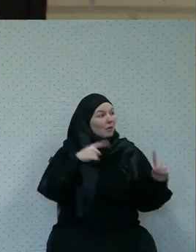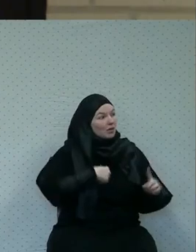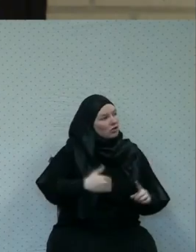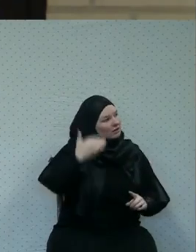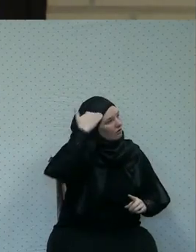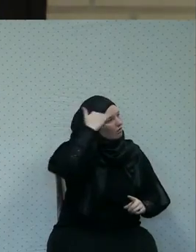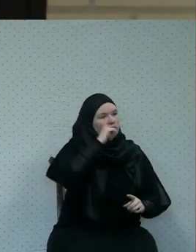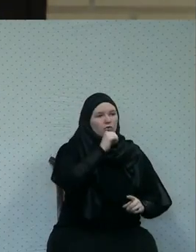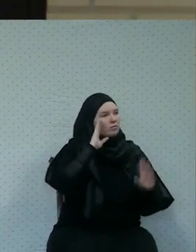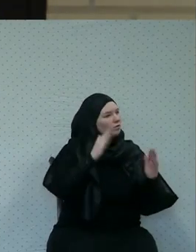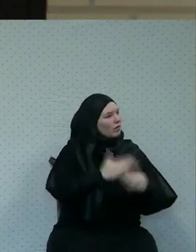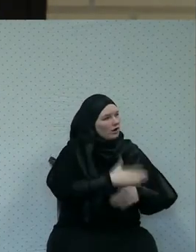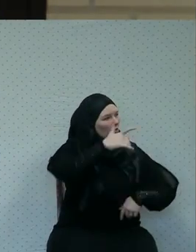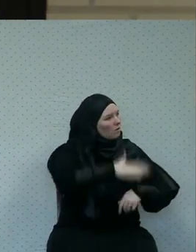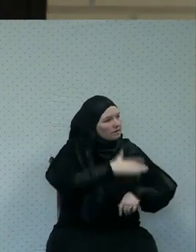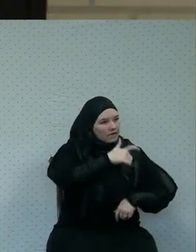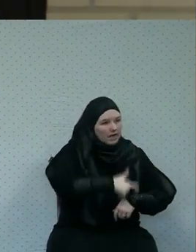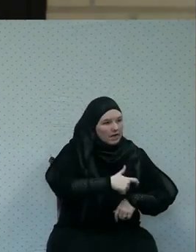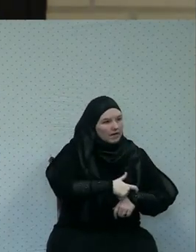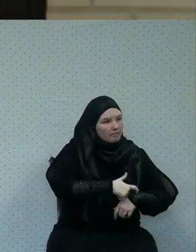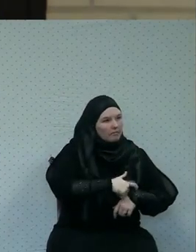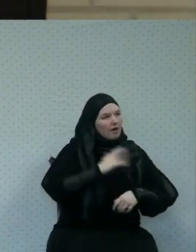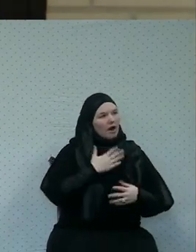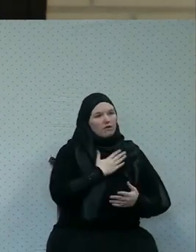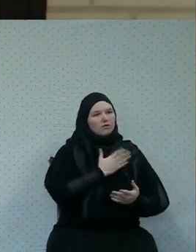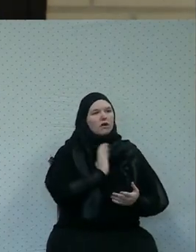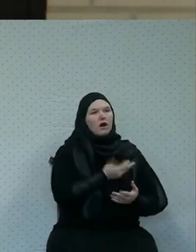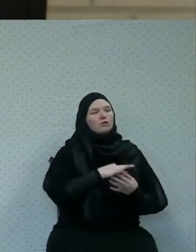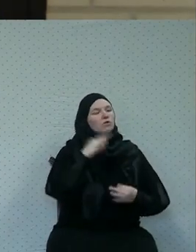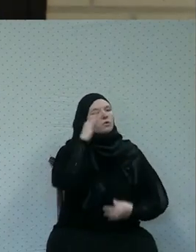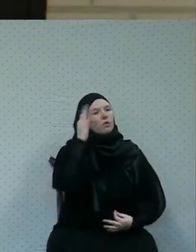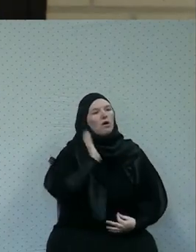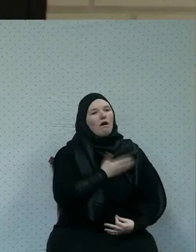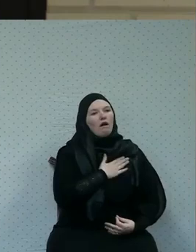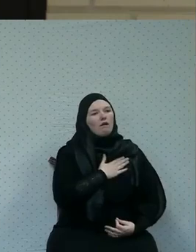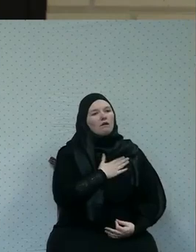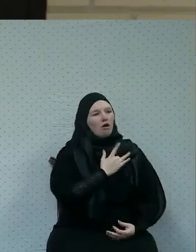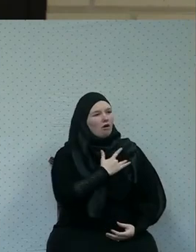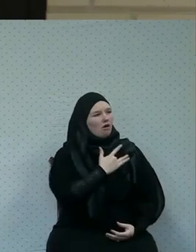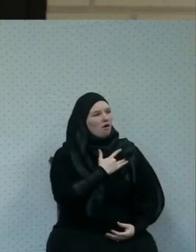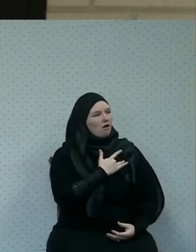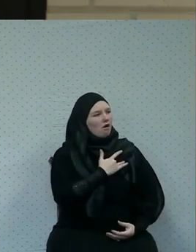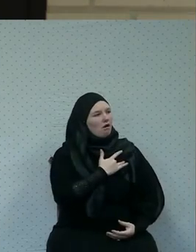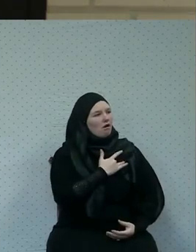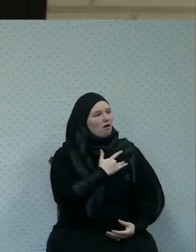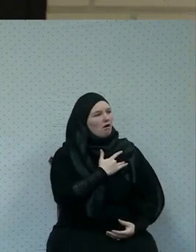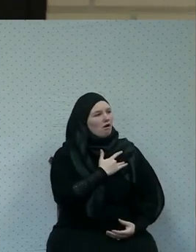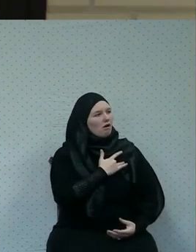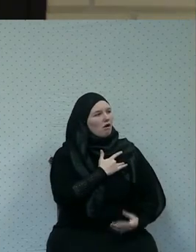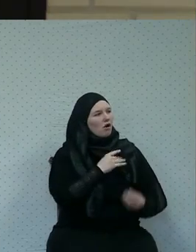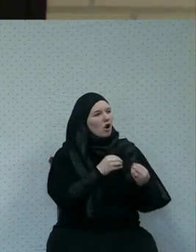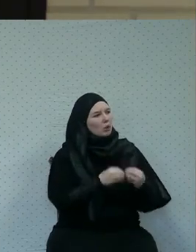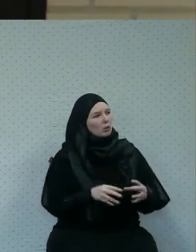we don't pray on time, our souls and our spirits are losing